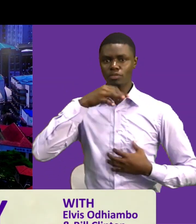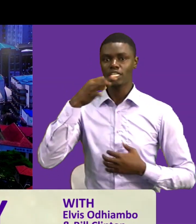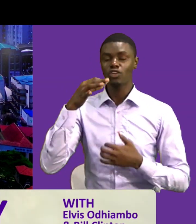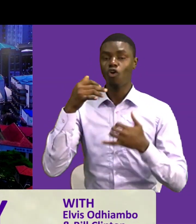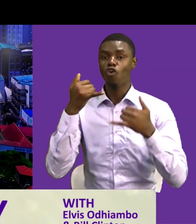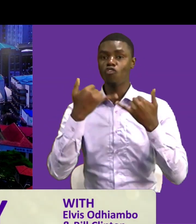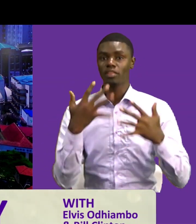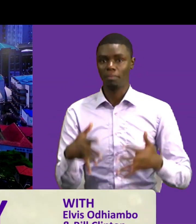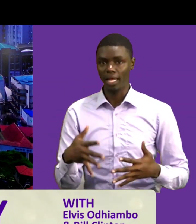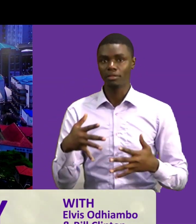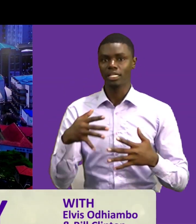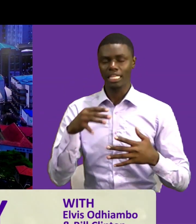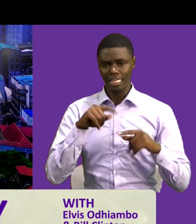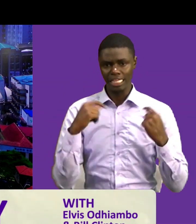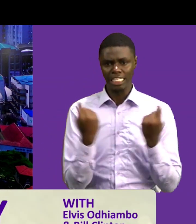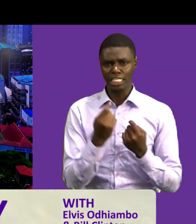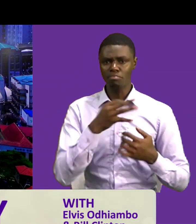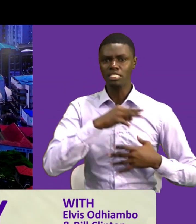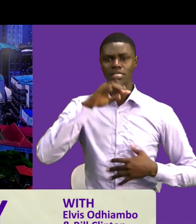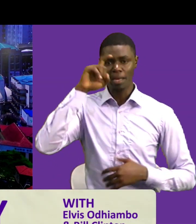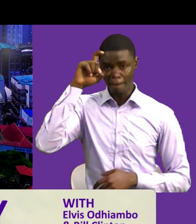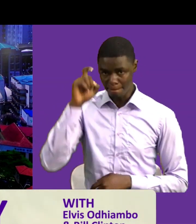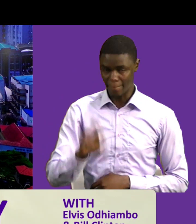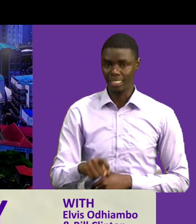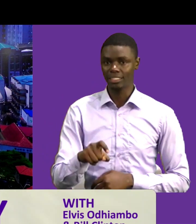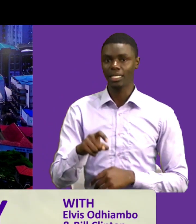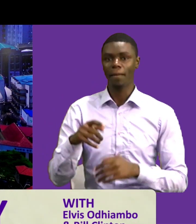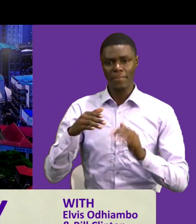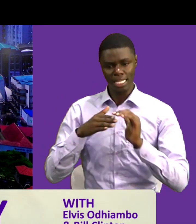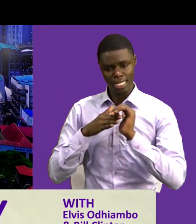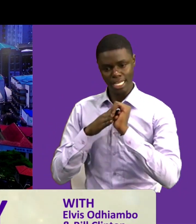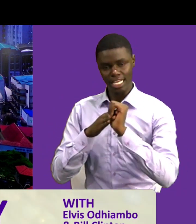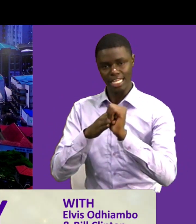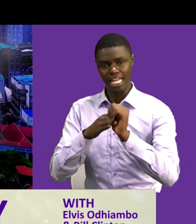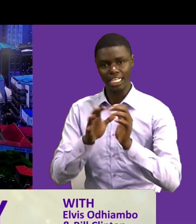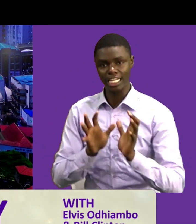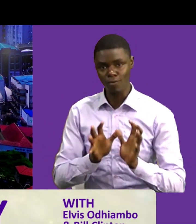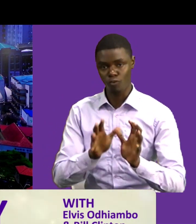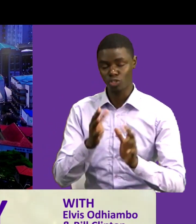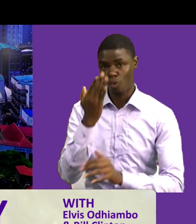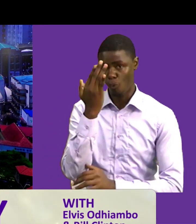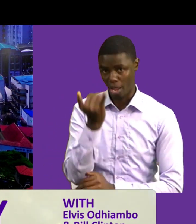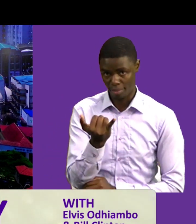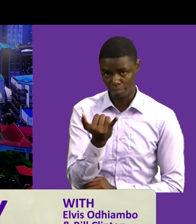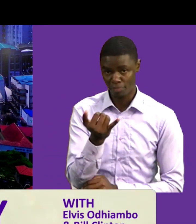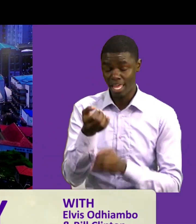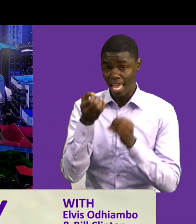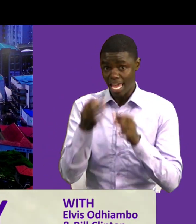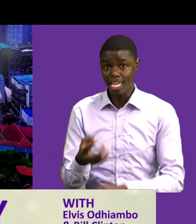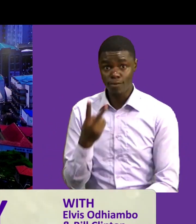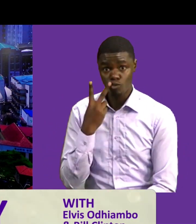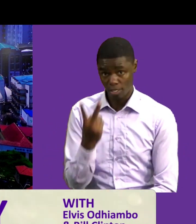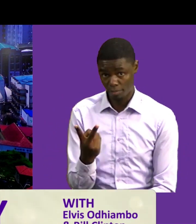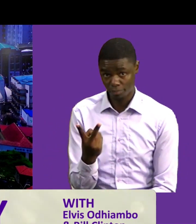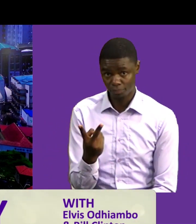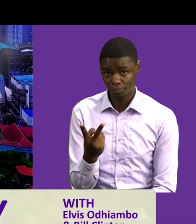the fighting spirit of the team should be their driving force. Because if you see